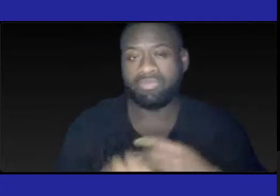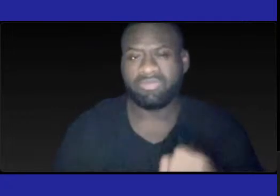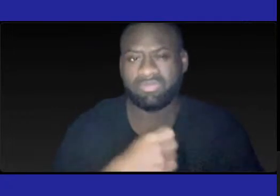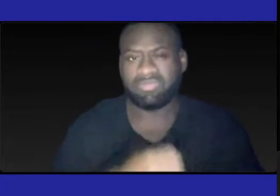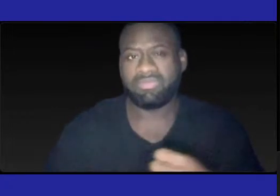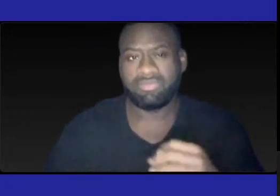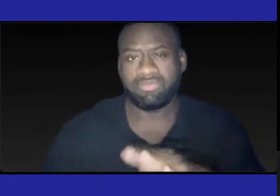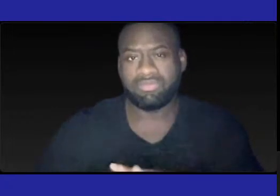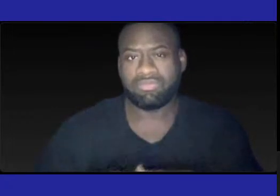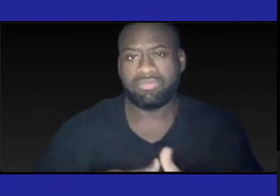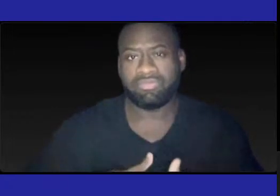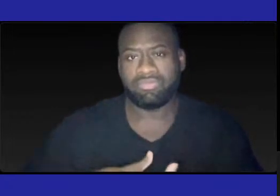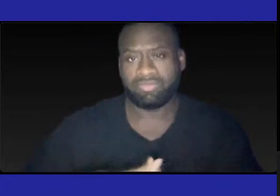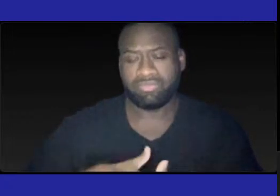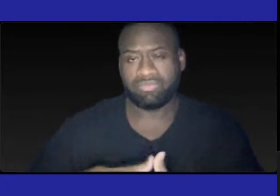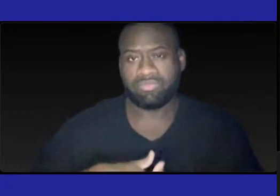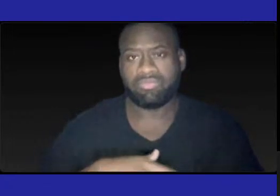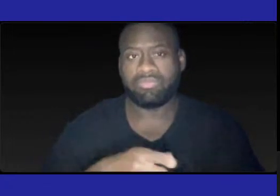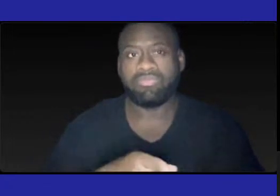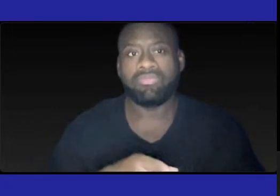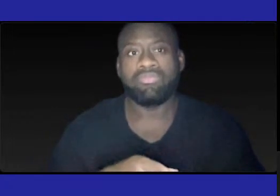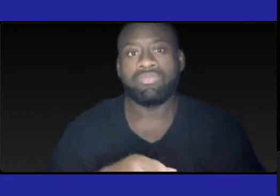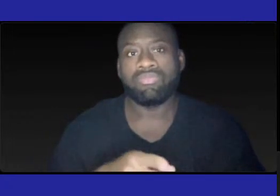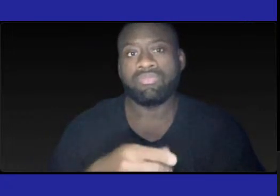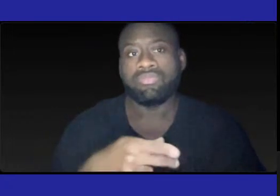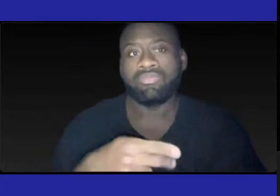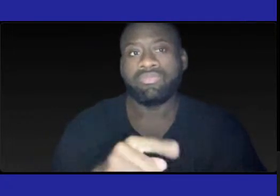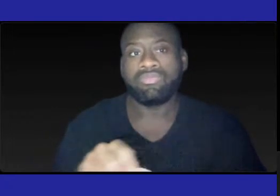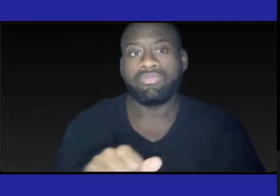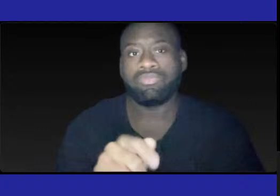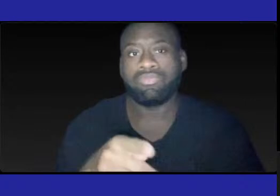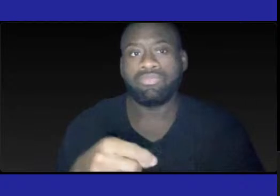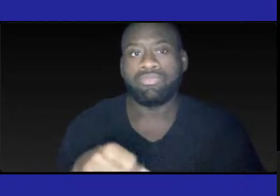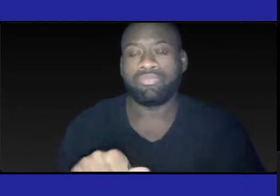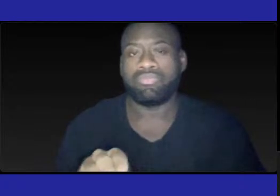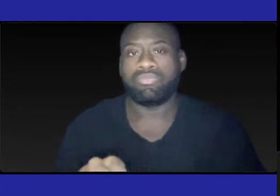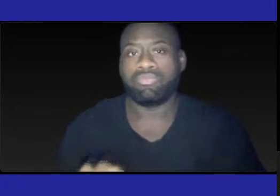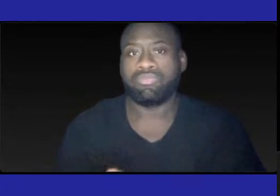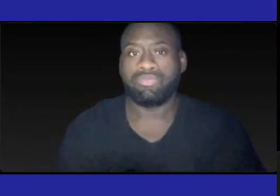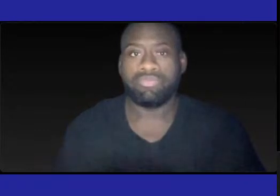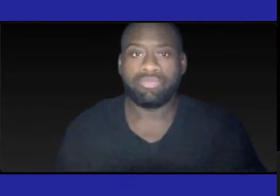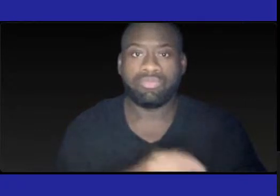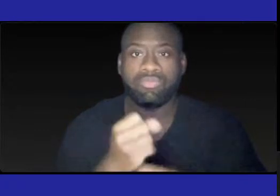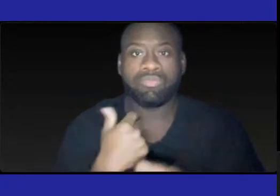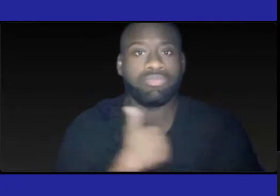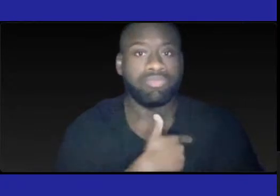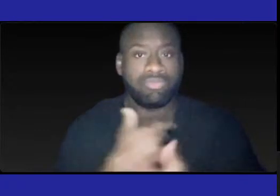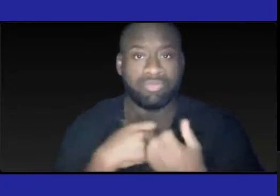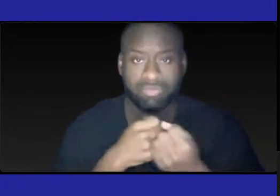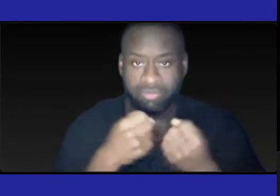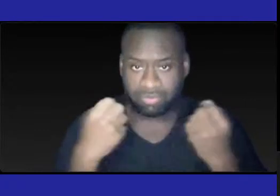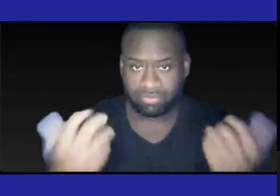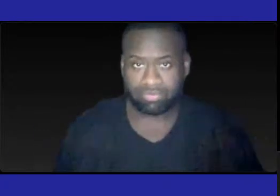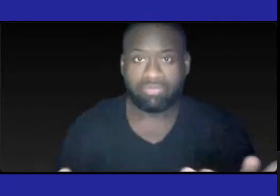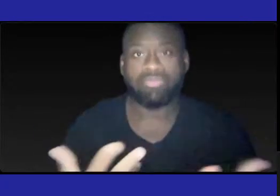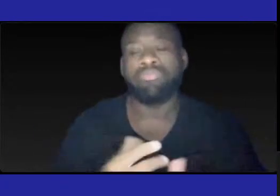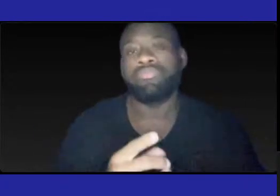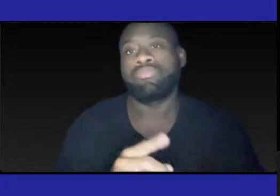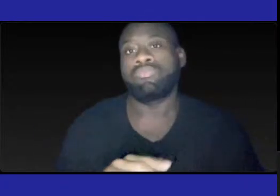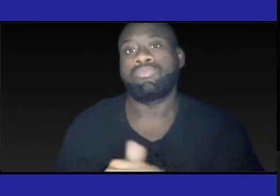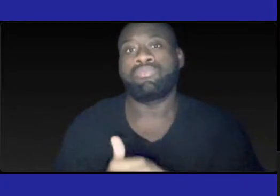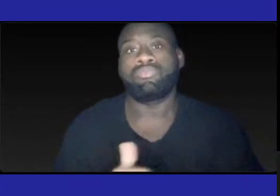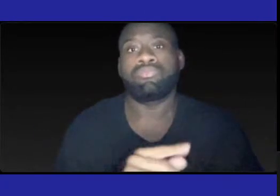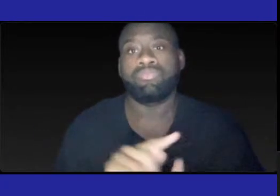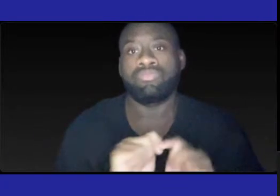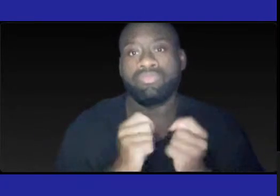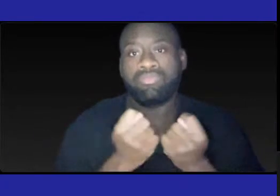care from beyond that postpartum year. We have a multidisciplinary team, certainly obstetricians and